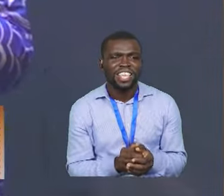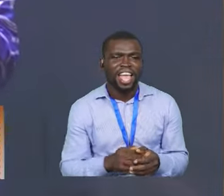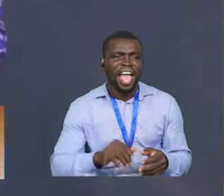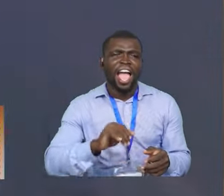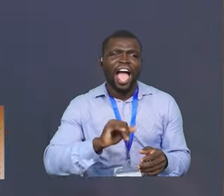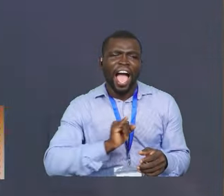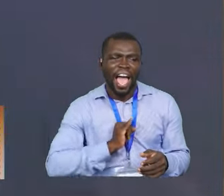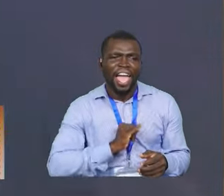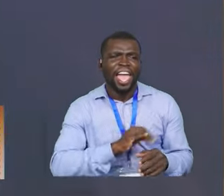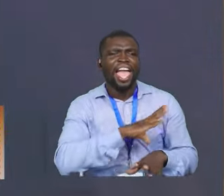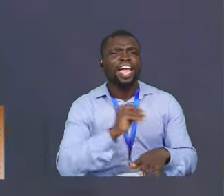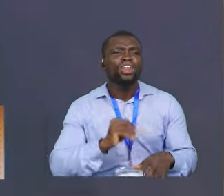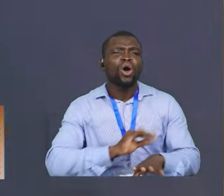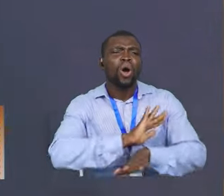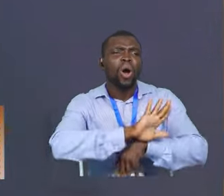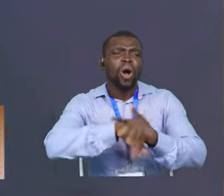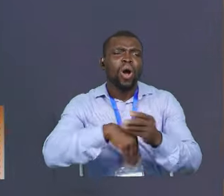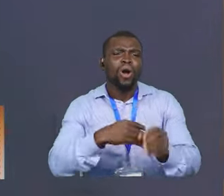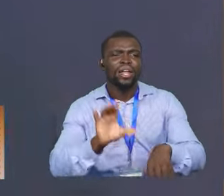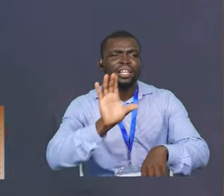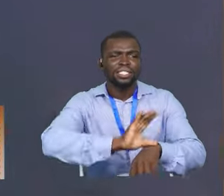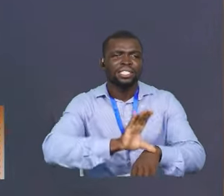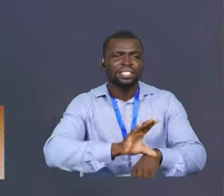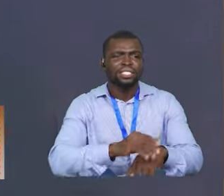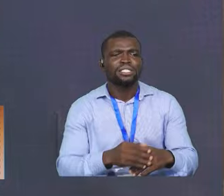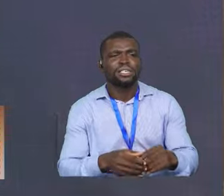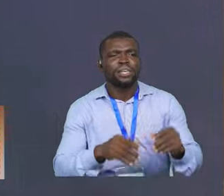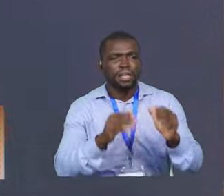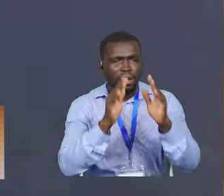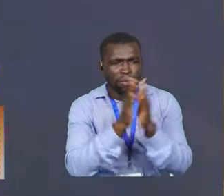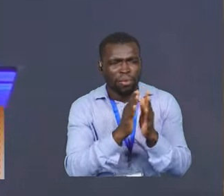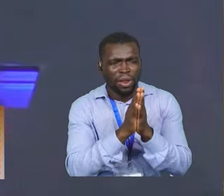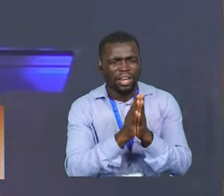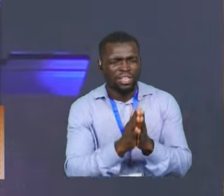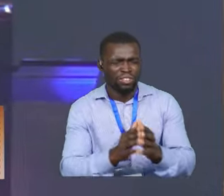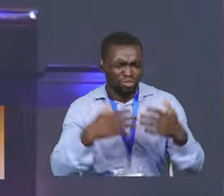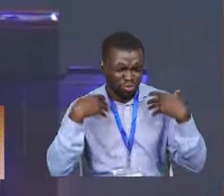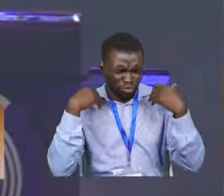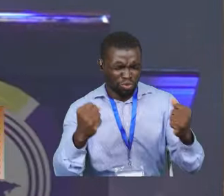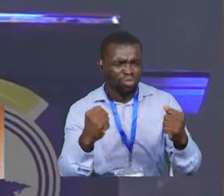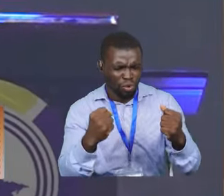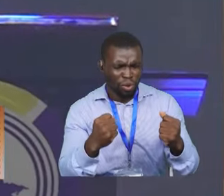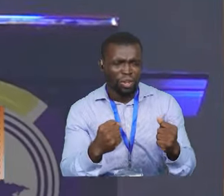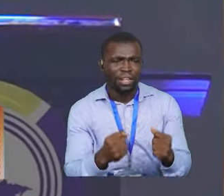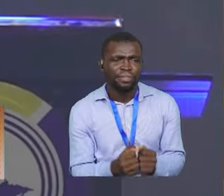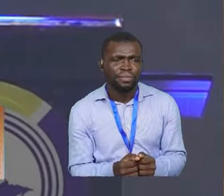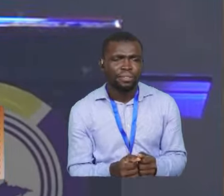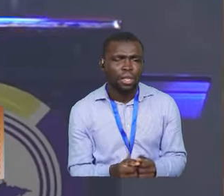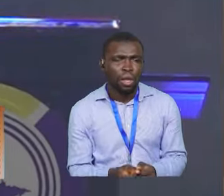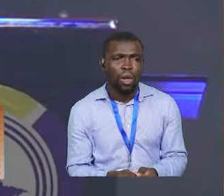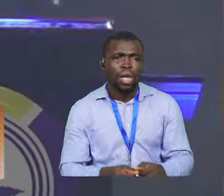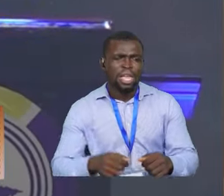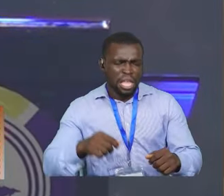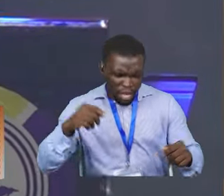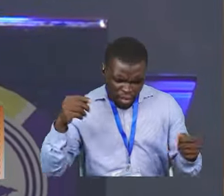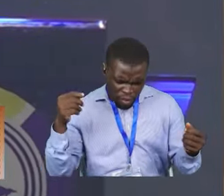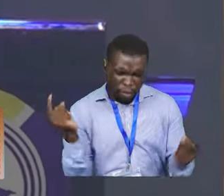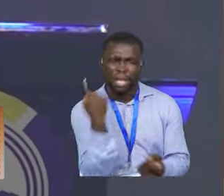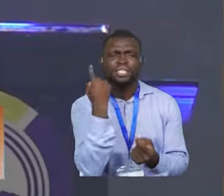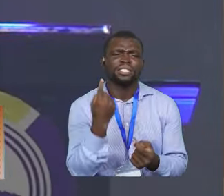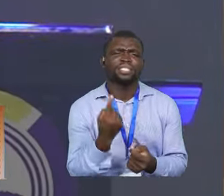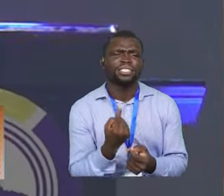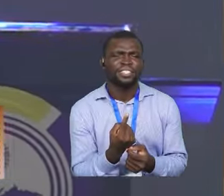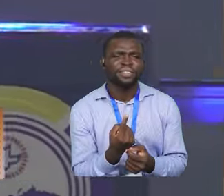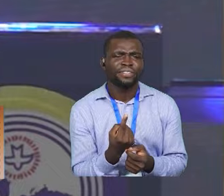And I prayed with the entire church. We prayed and prayed. Then immediately,